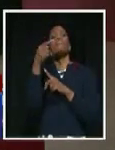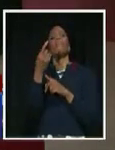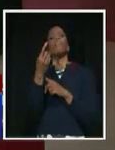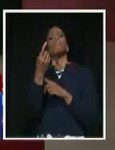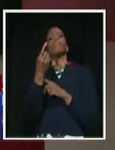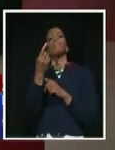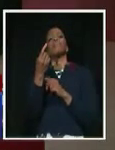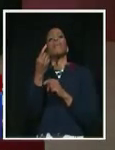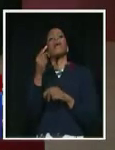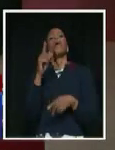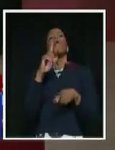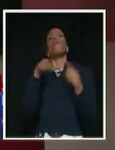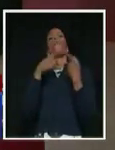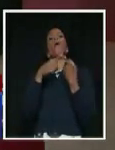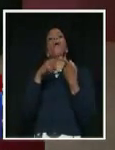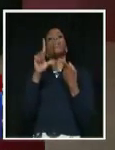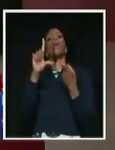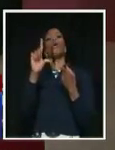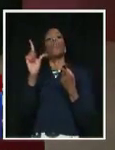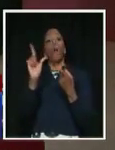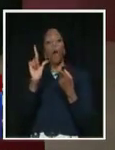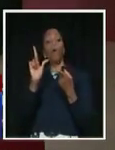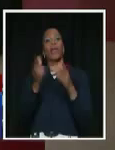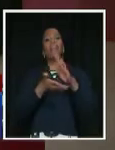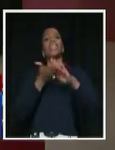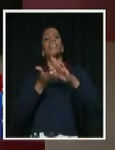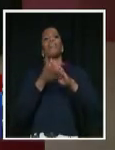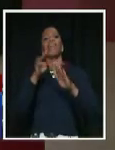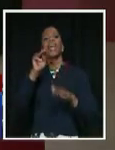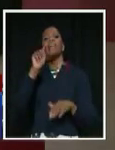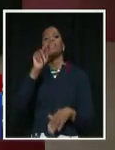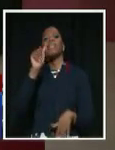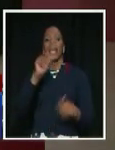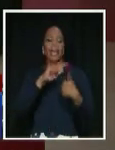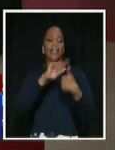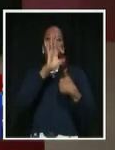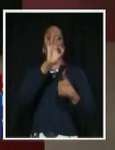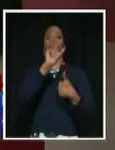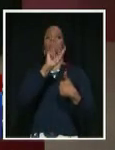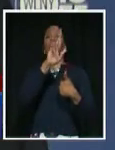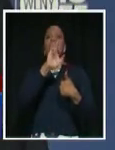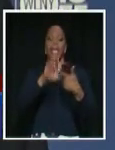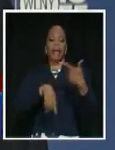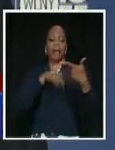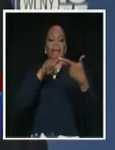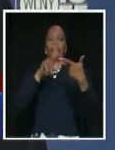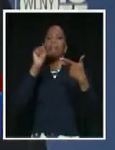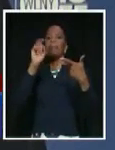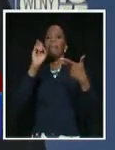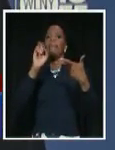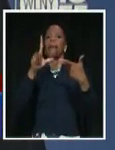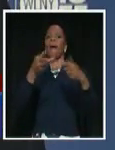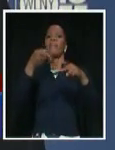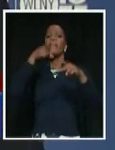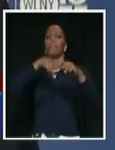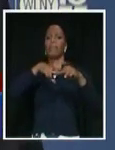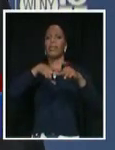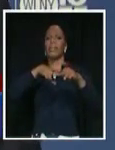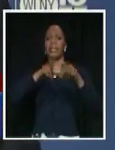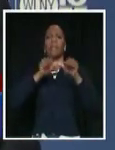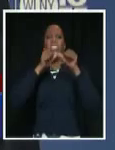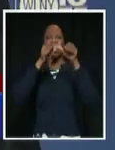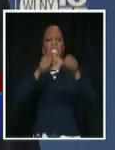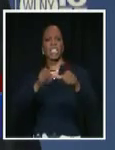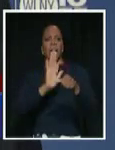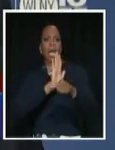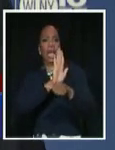Lhota ran the MTA, there were fare increases, there were toll increases. So, you know, I hope there's consistency in his approach here. But look, what